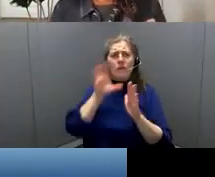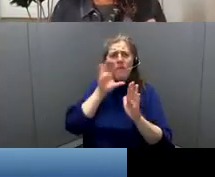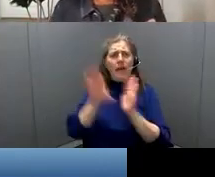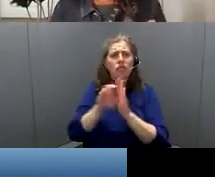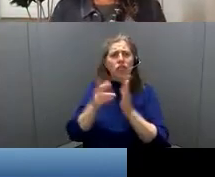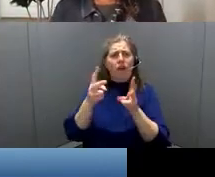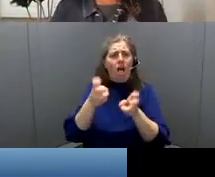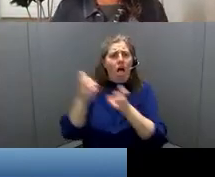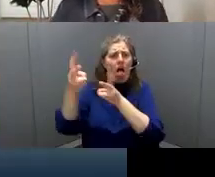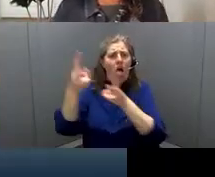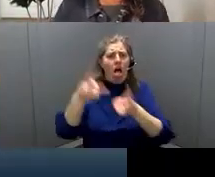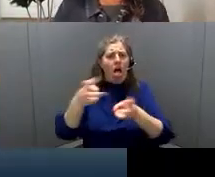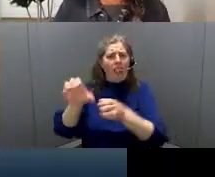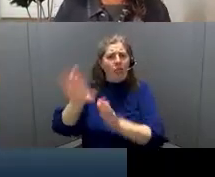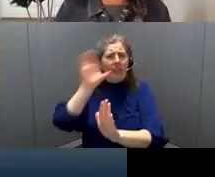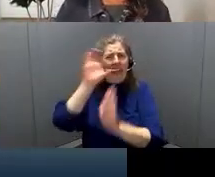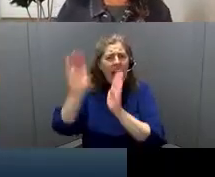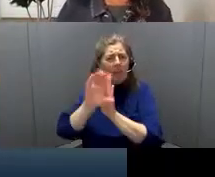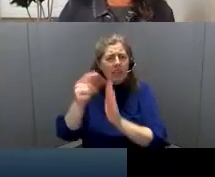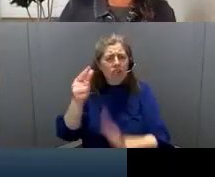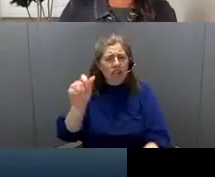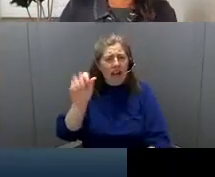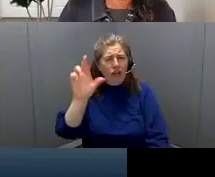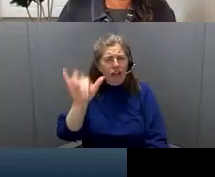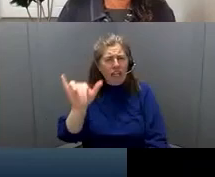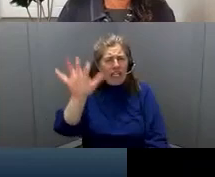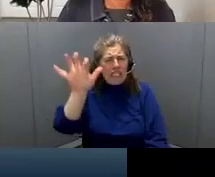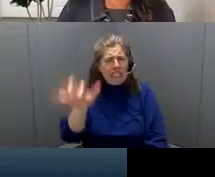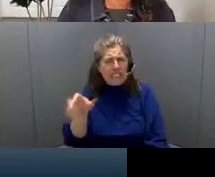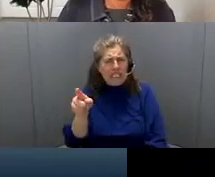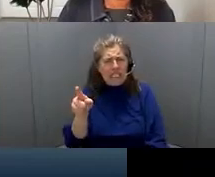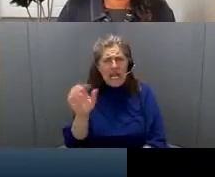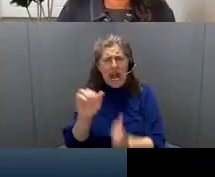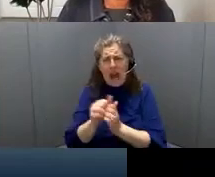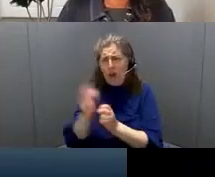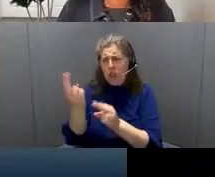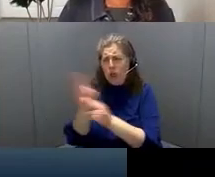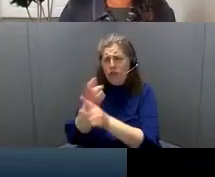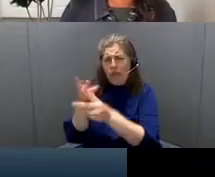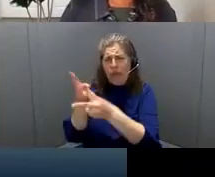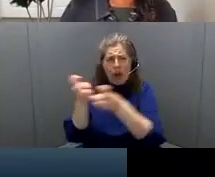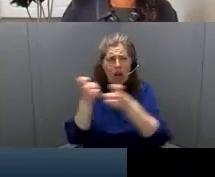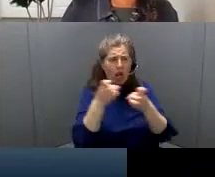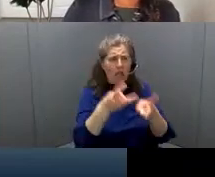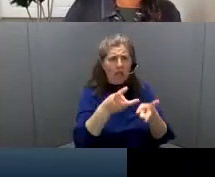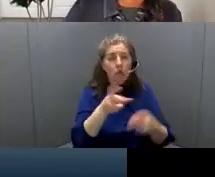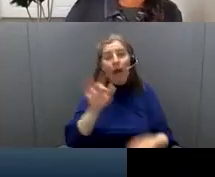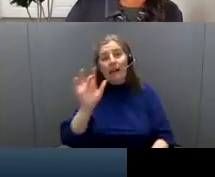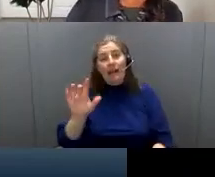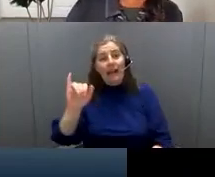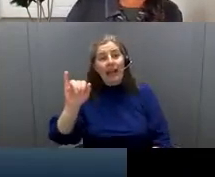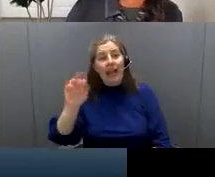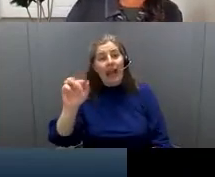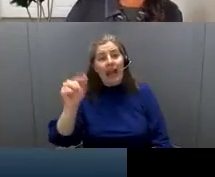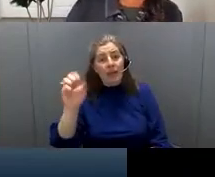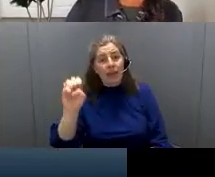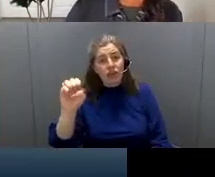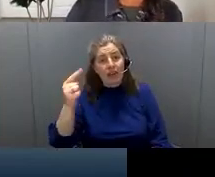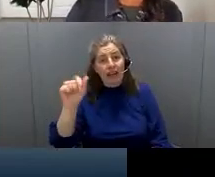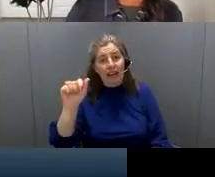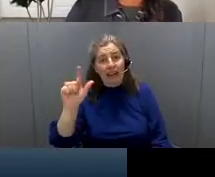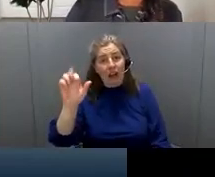my beautiful image gallery. I want to put a picture in there. So we'll go to my image gallery and